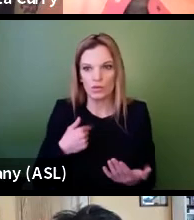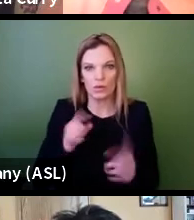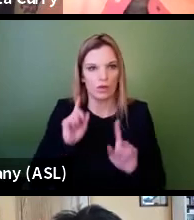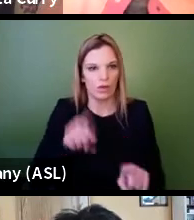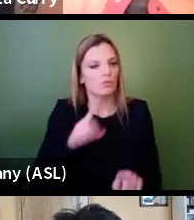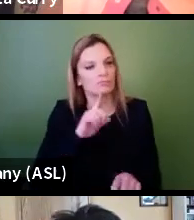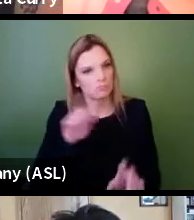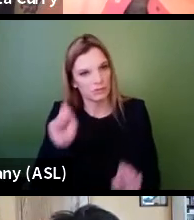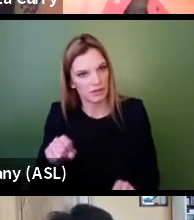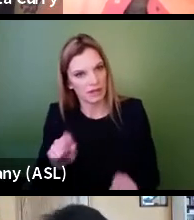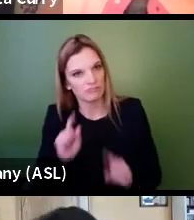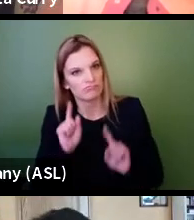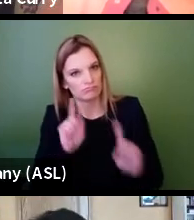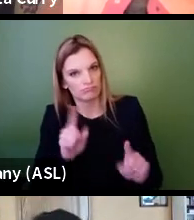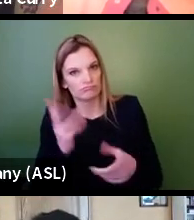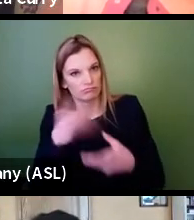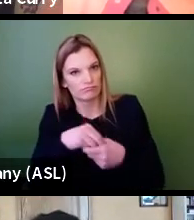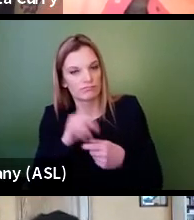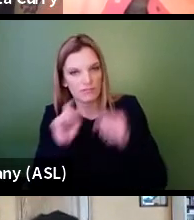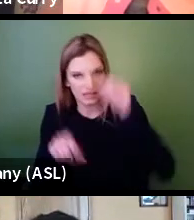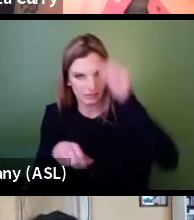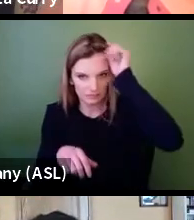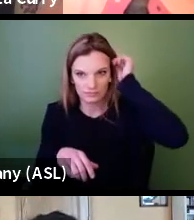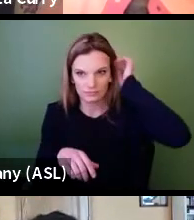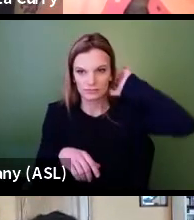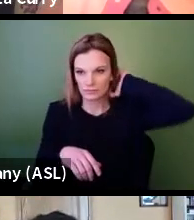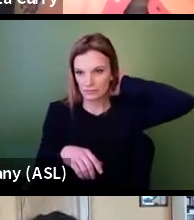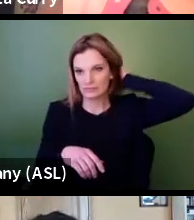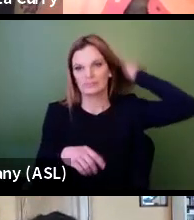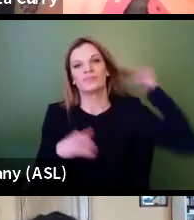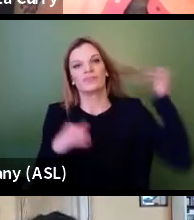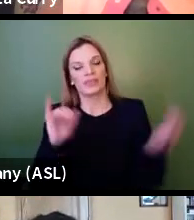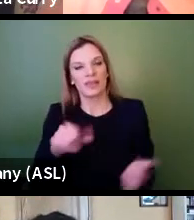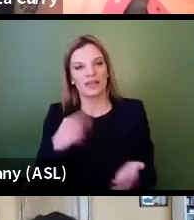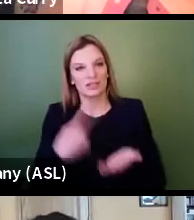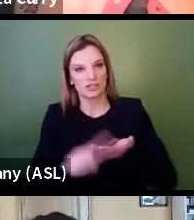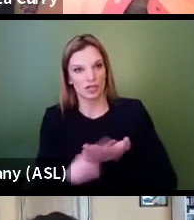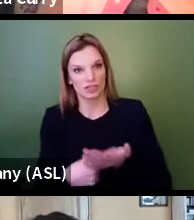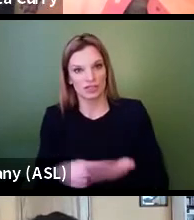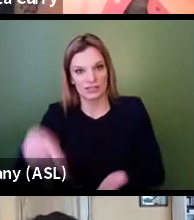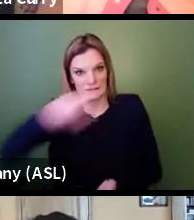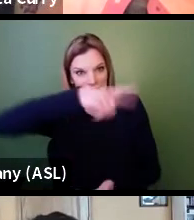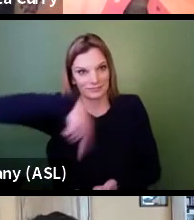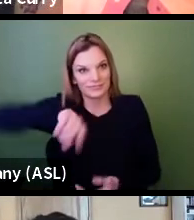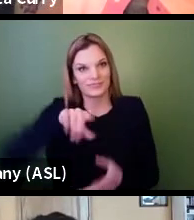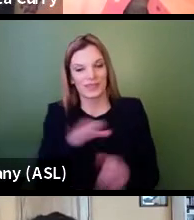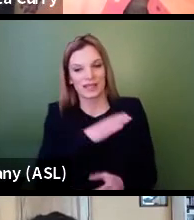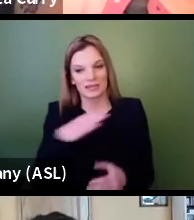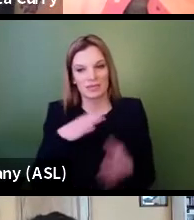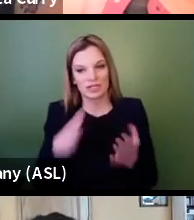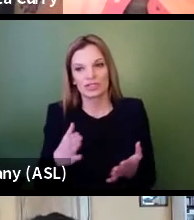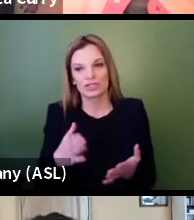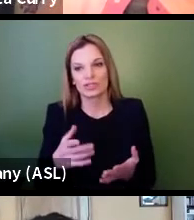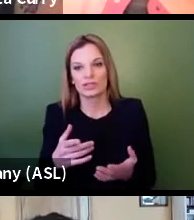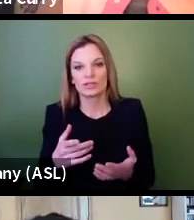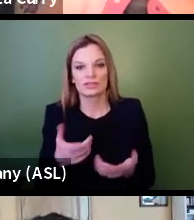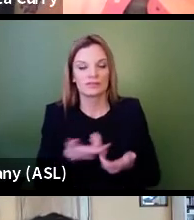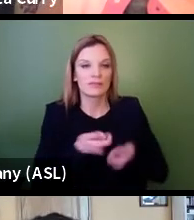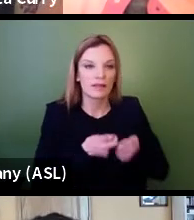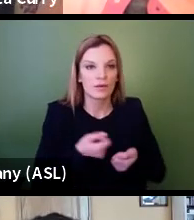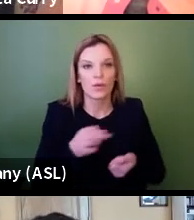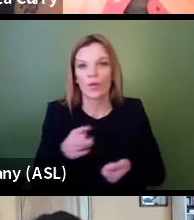or participating. Again, the discussions between the group, the commissioners, whether electronic or verbal,